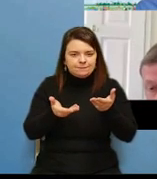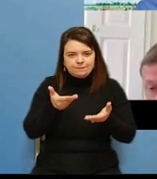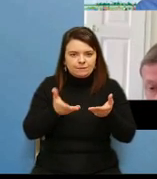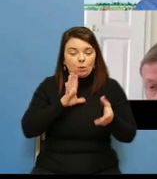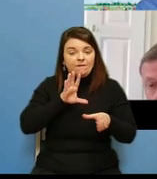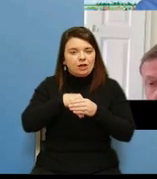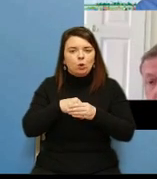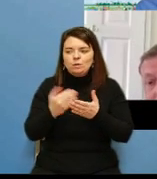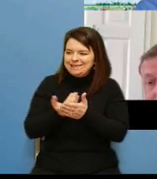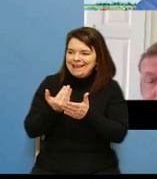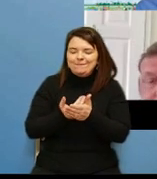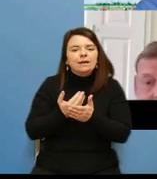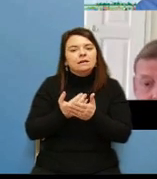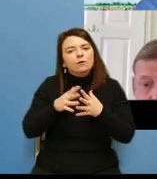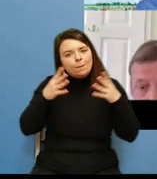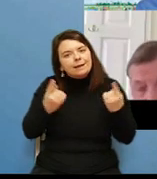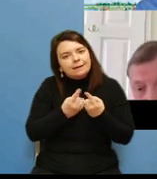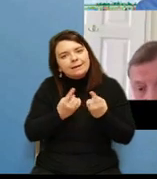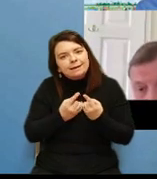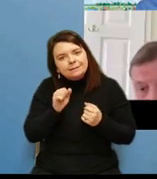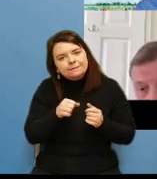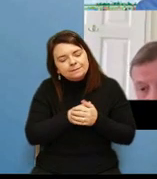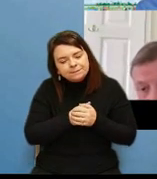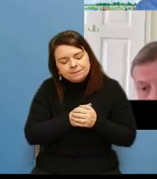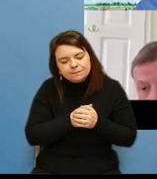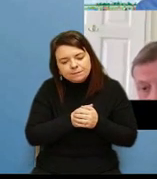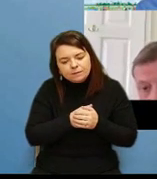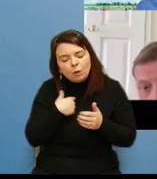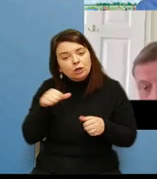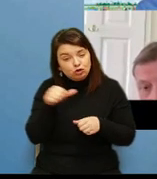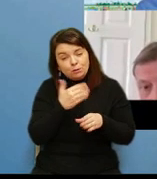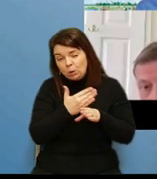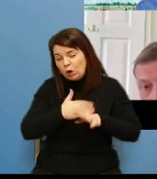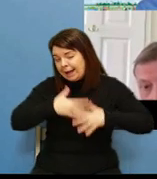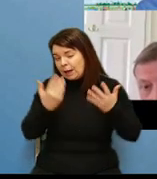we've certainly included a lot more of the savings initiatives and the bigger things that